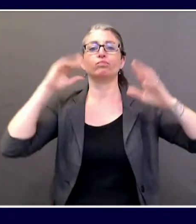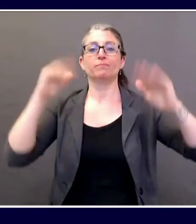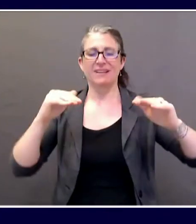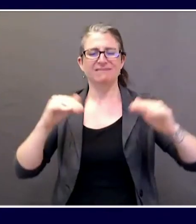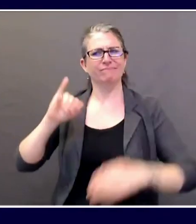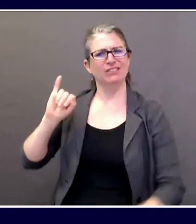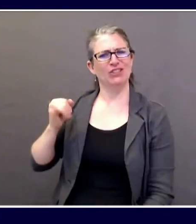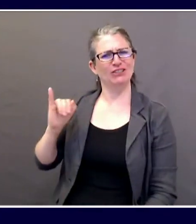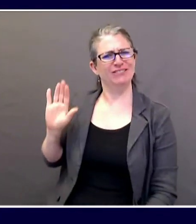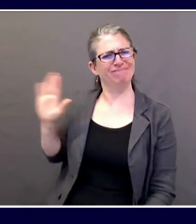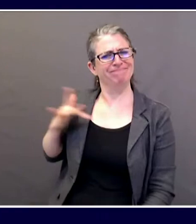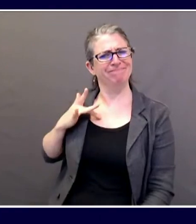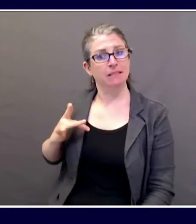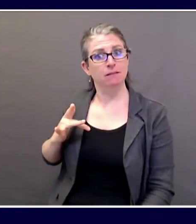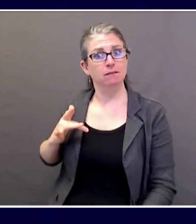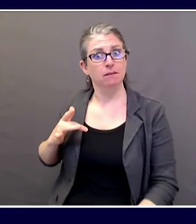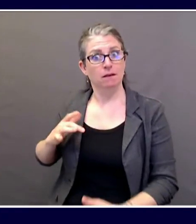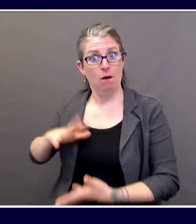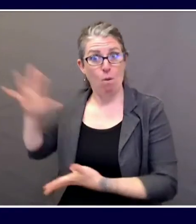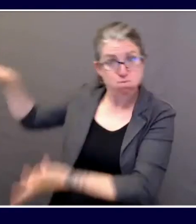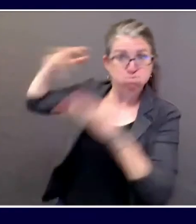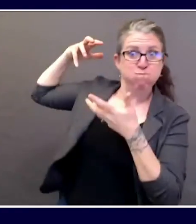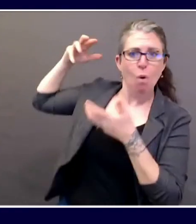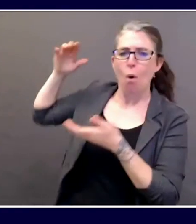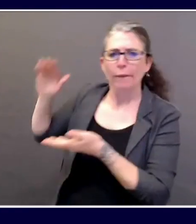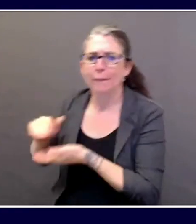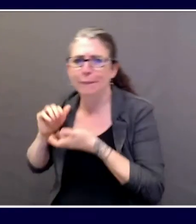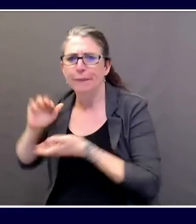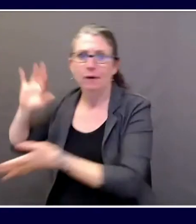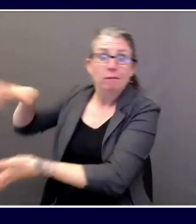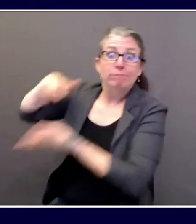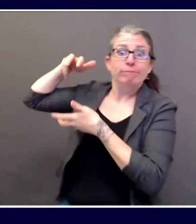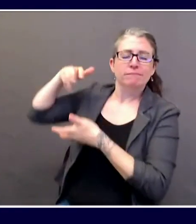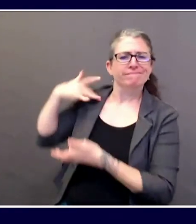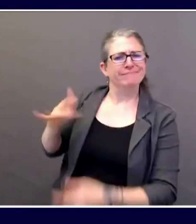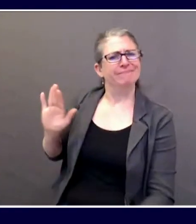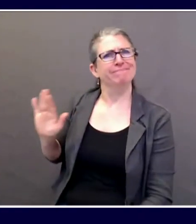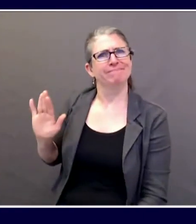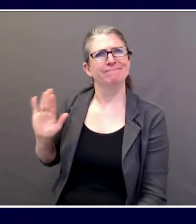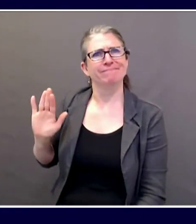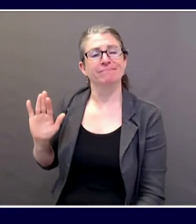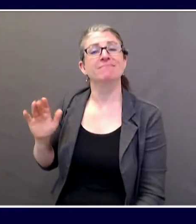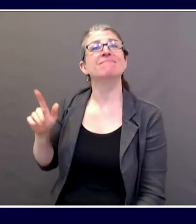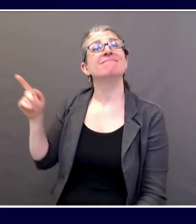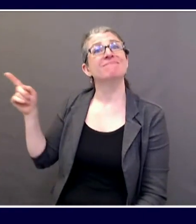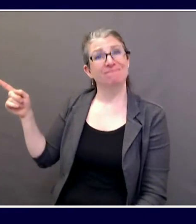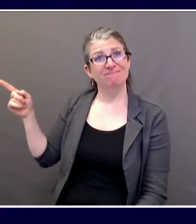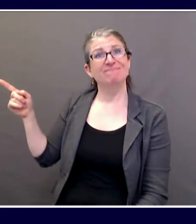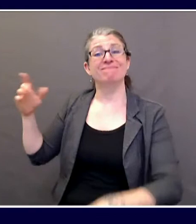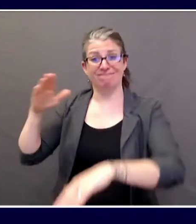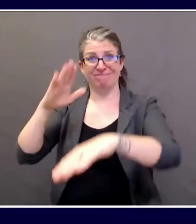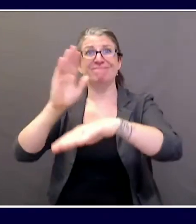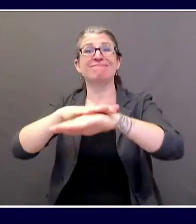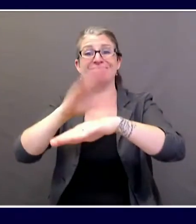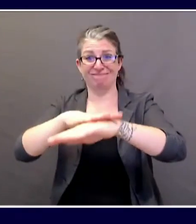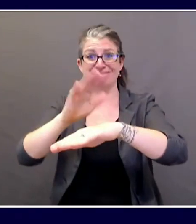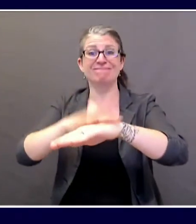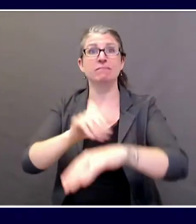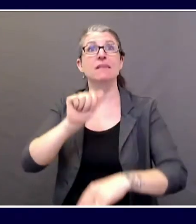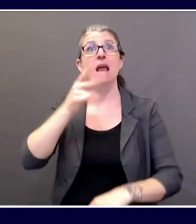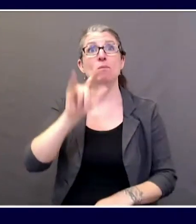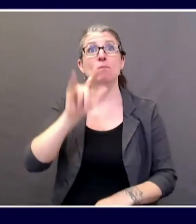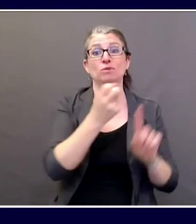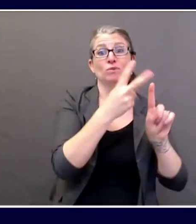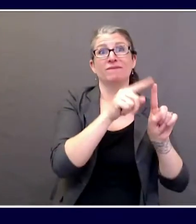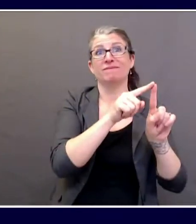into Maine, as well as the subsequent week, the weeks of April 12th and the week of April 19th, are thought to be lower than